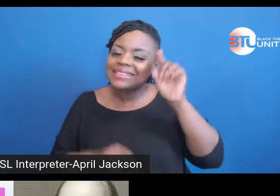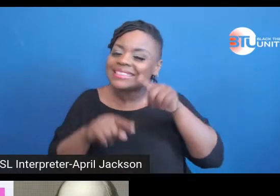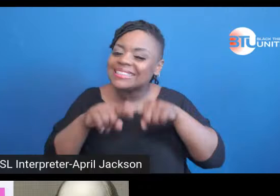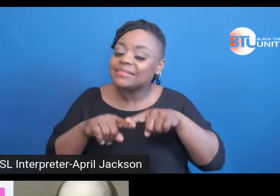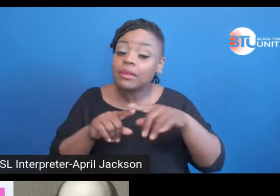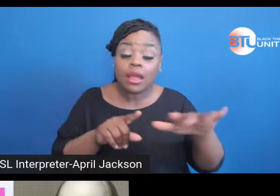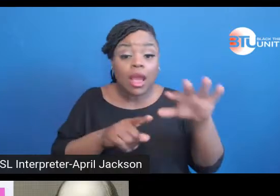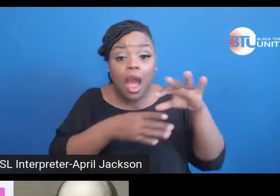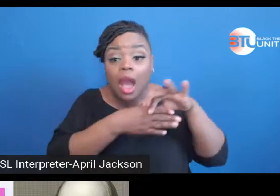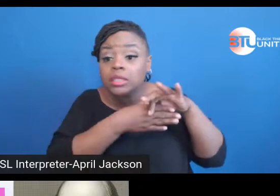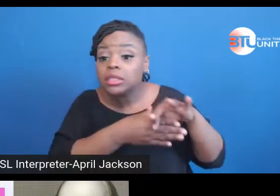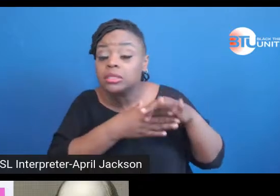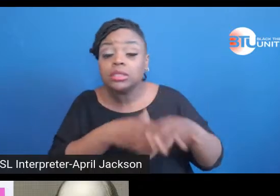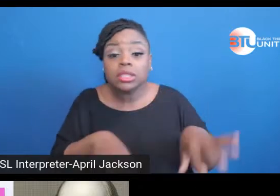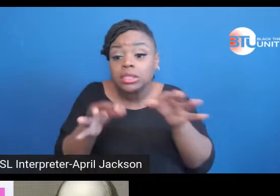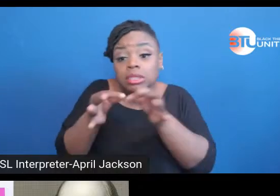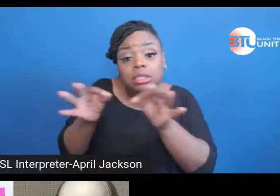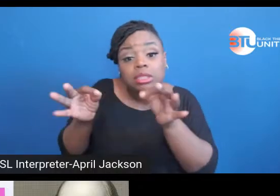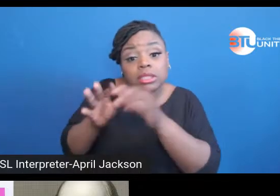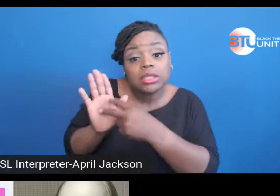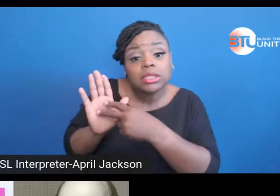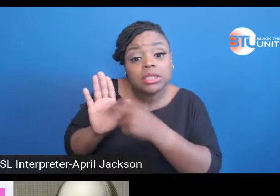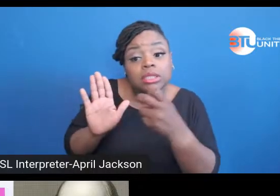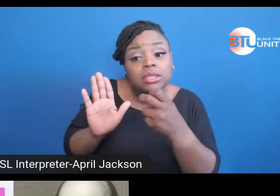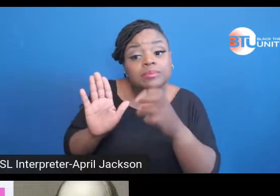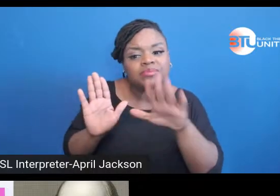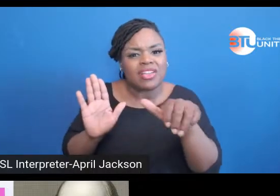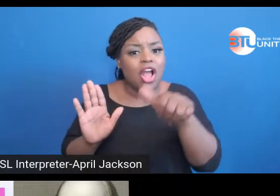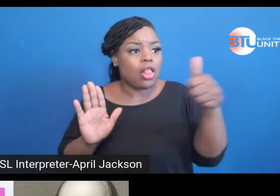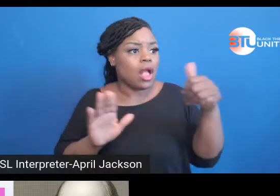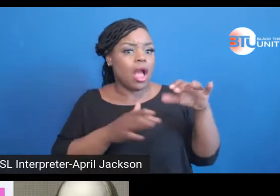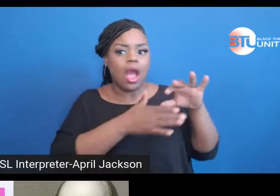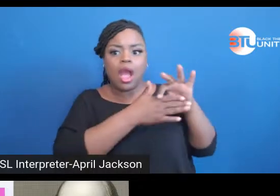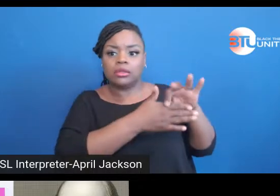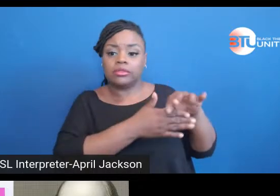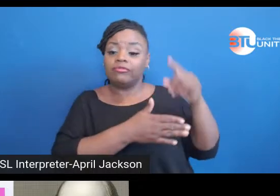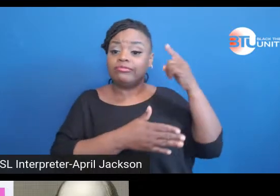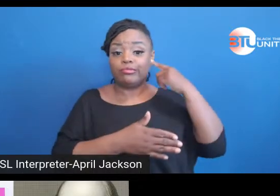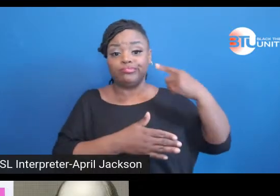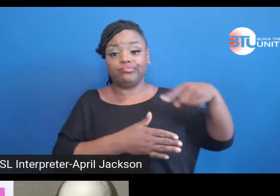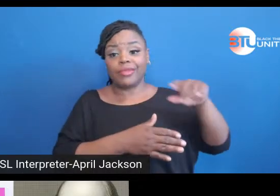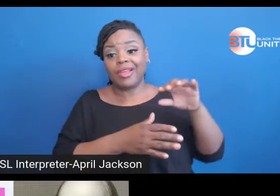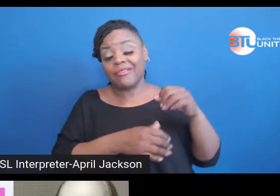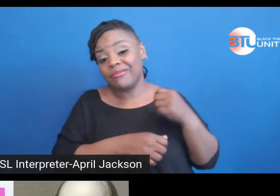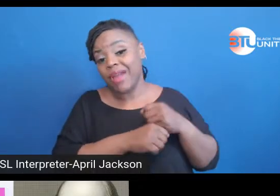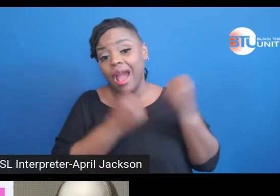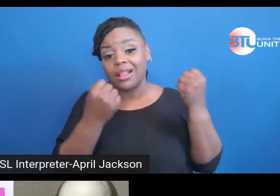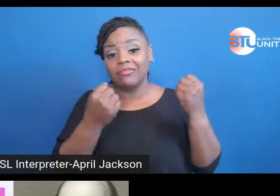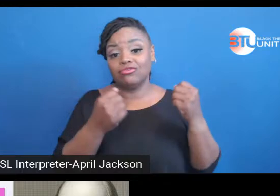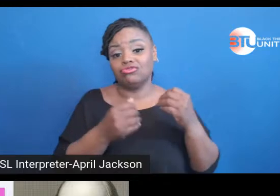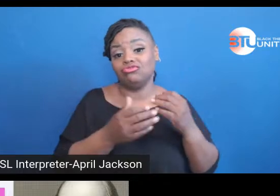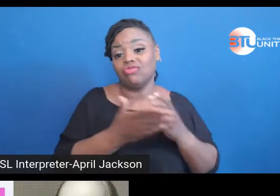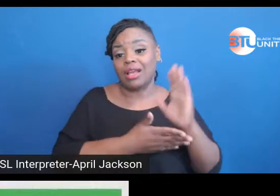somebody's rights in another context. So you should really get advice. Okay, we can move forward.